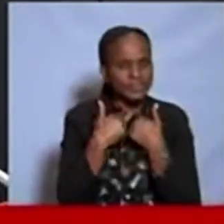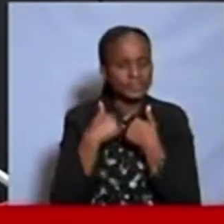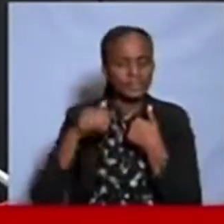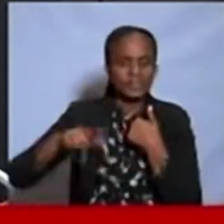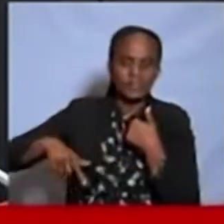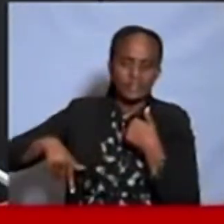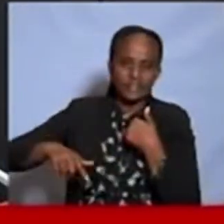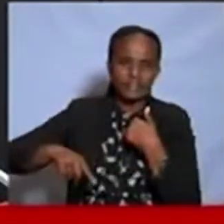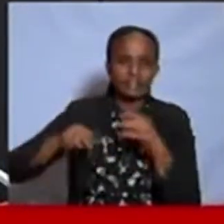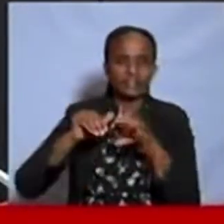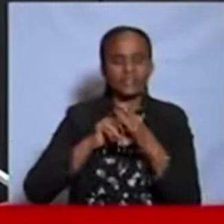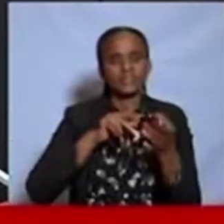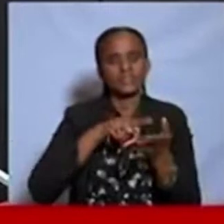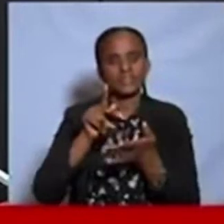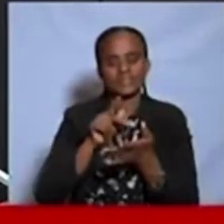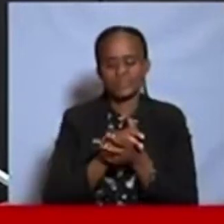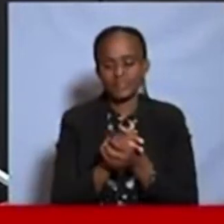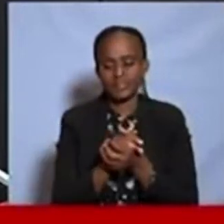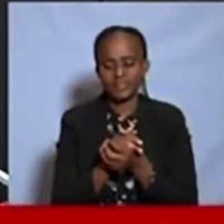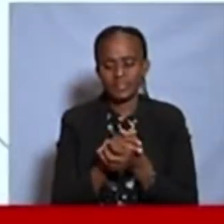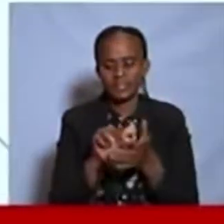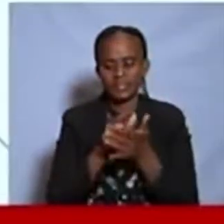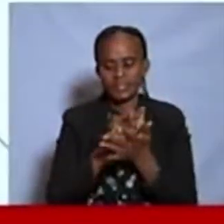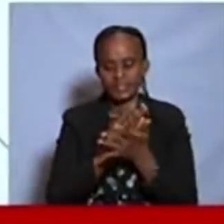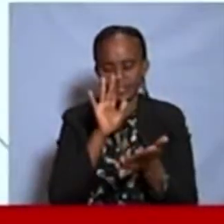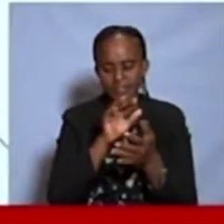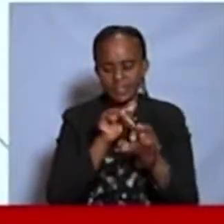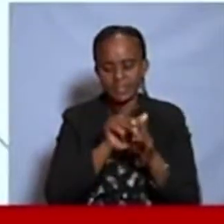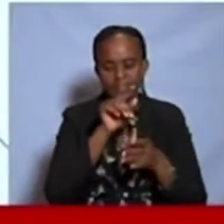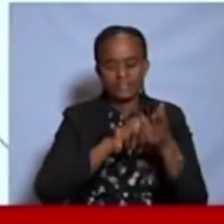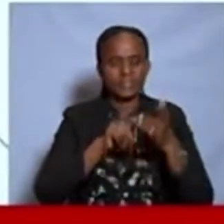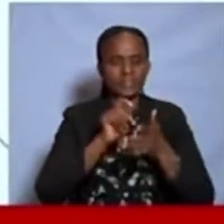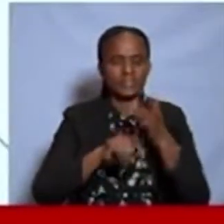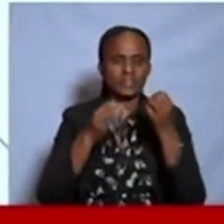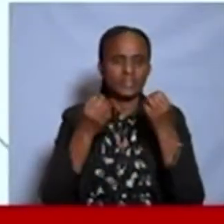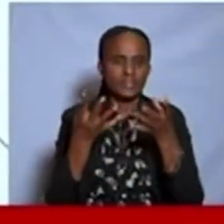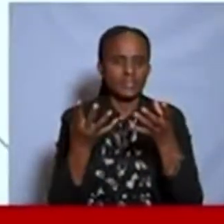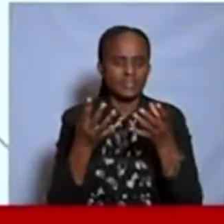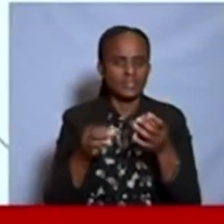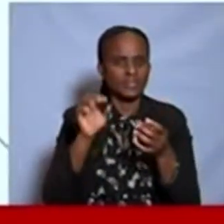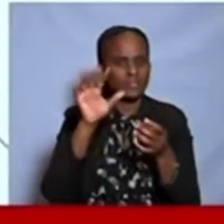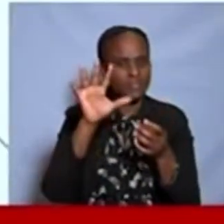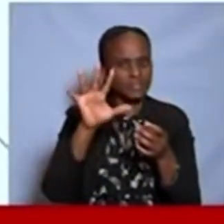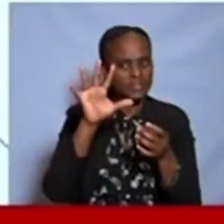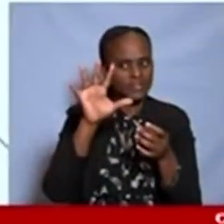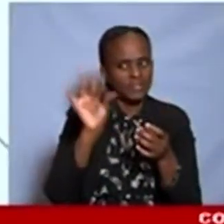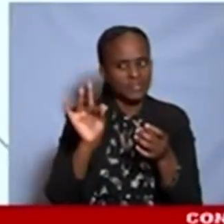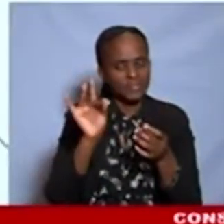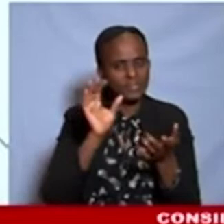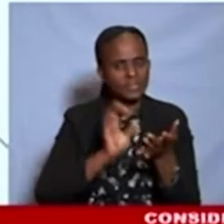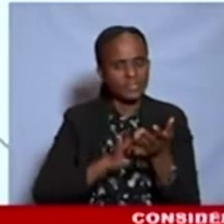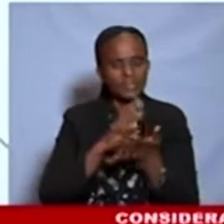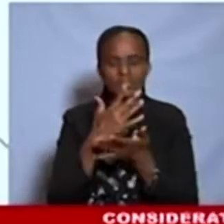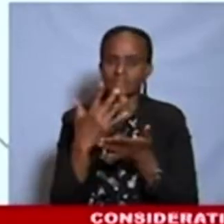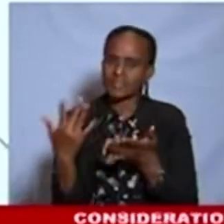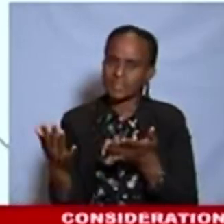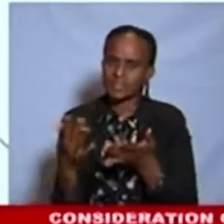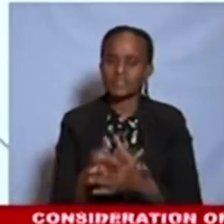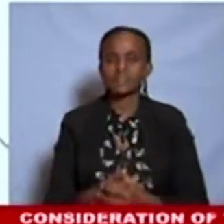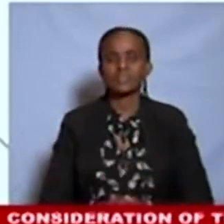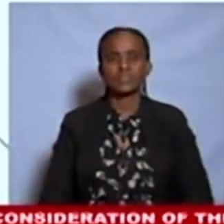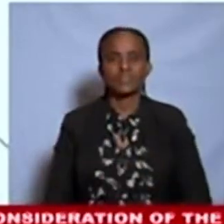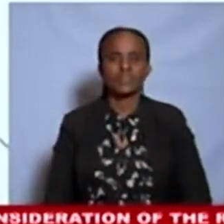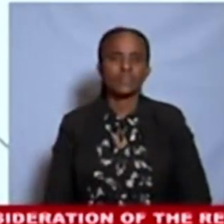the repairing the rig. How much was roughly the cost? It was 58,000 something.